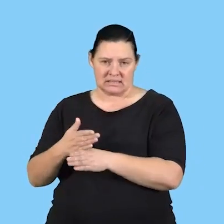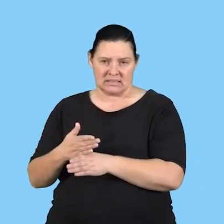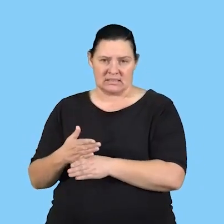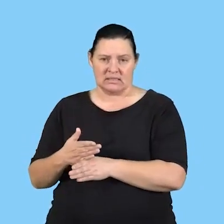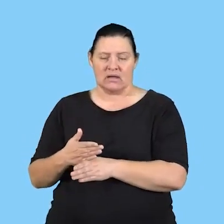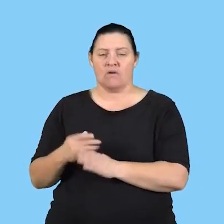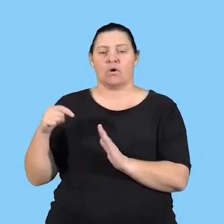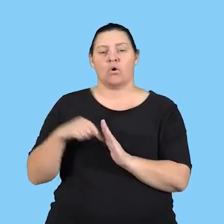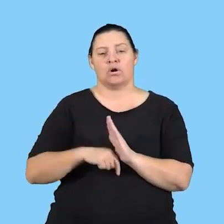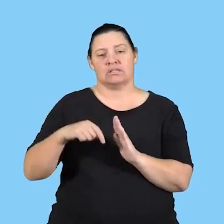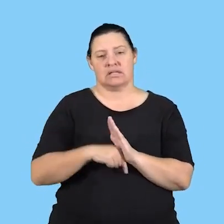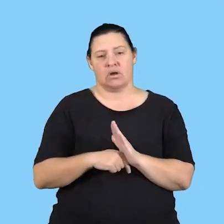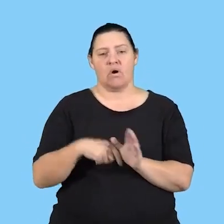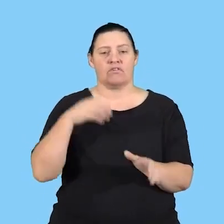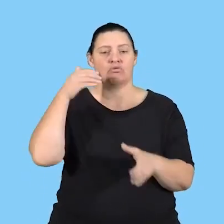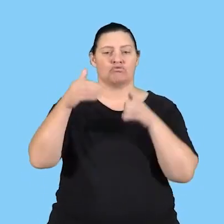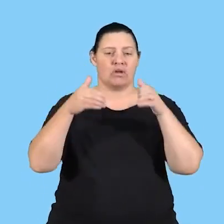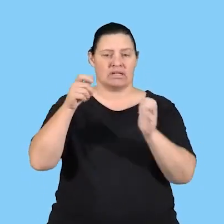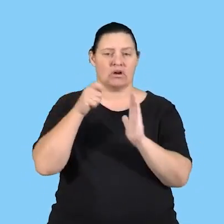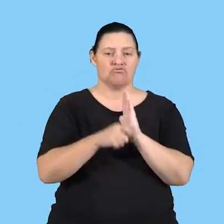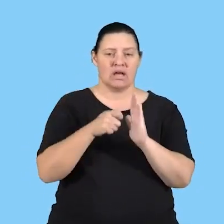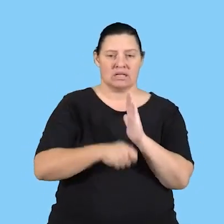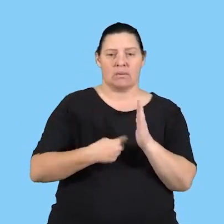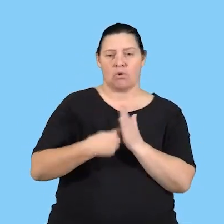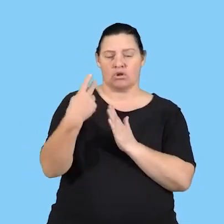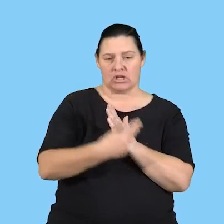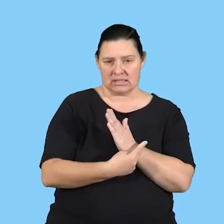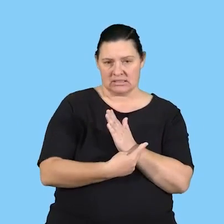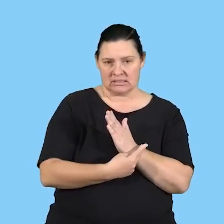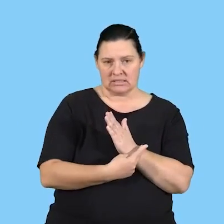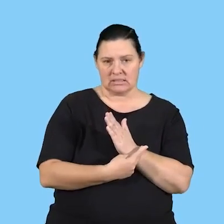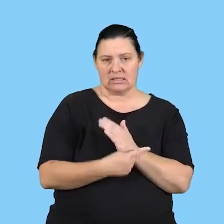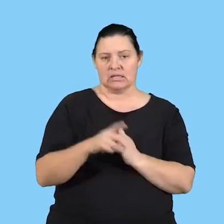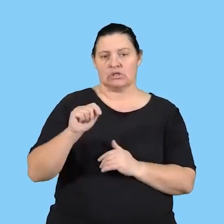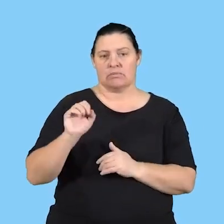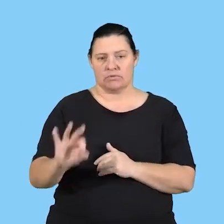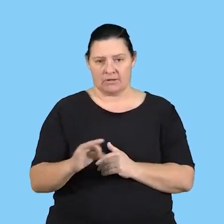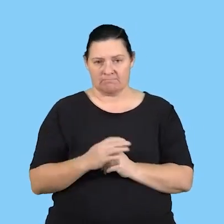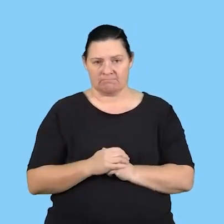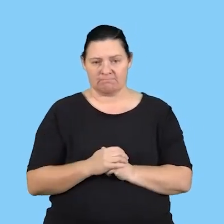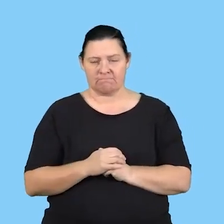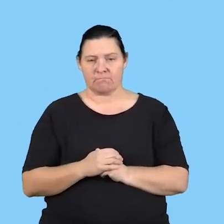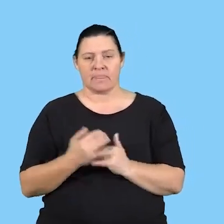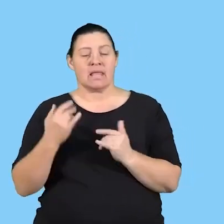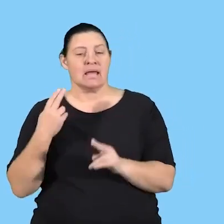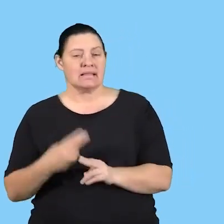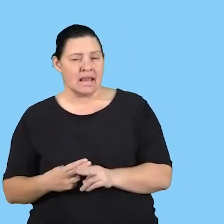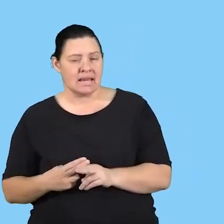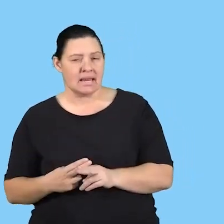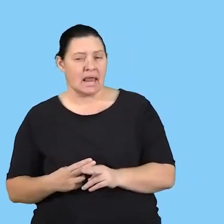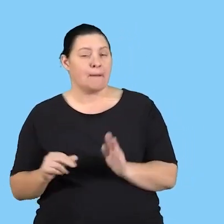done within the context of the creative writing project in term 3. Then